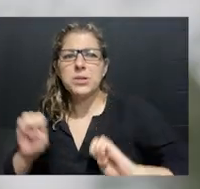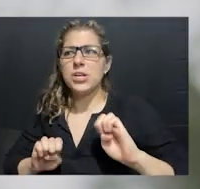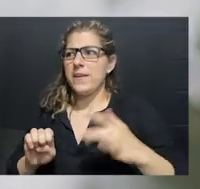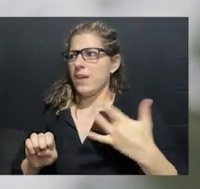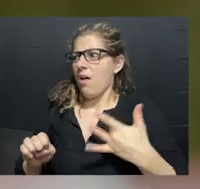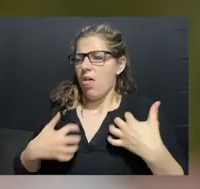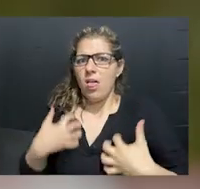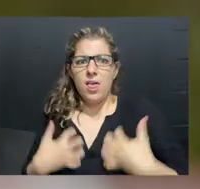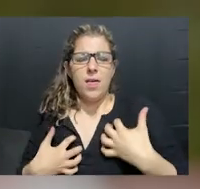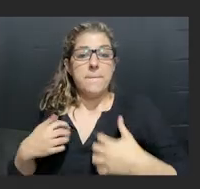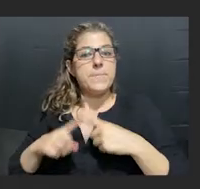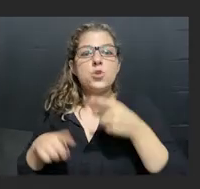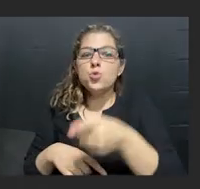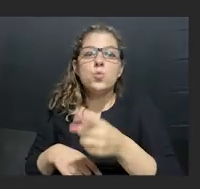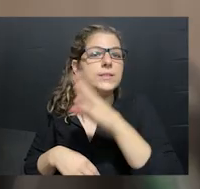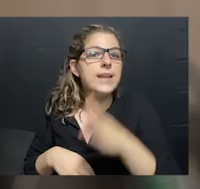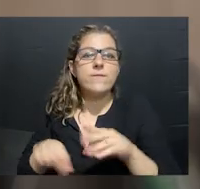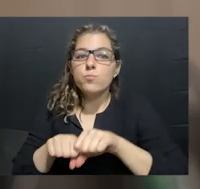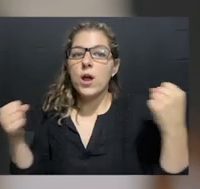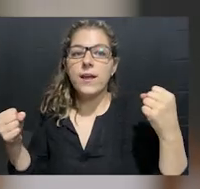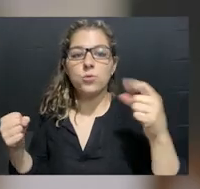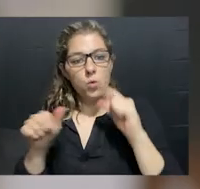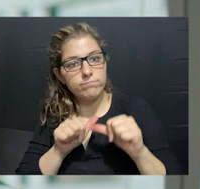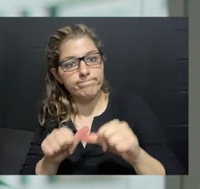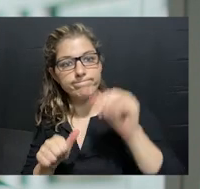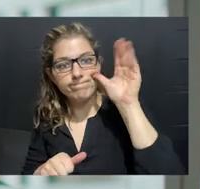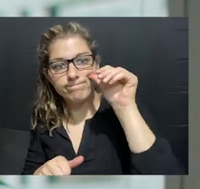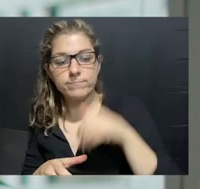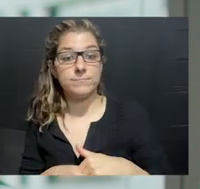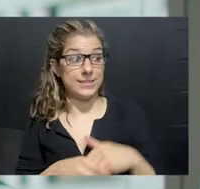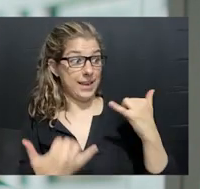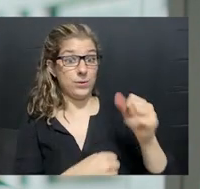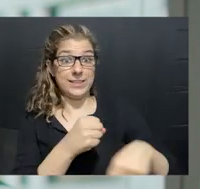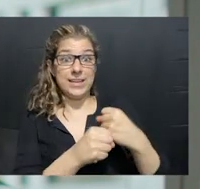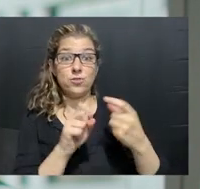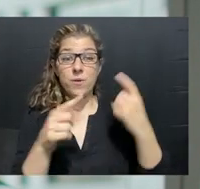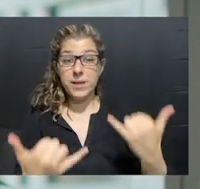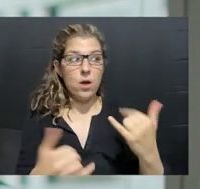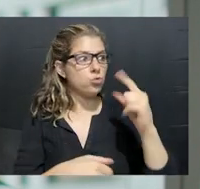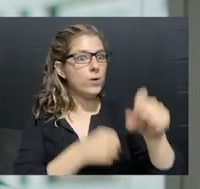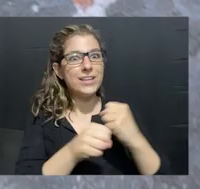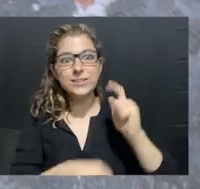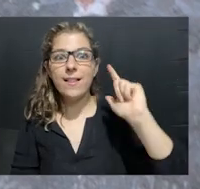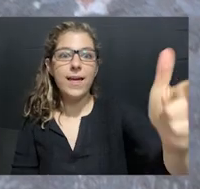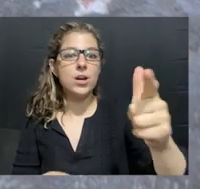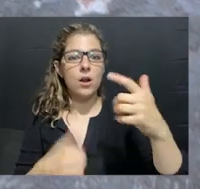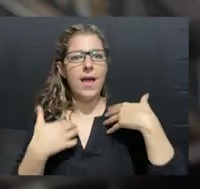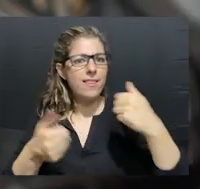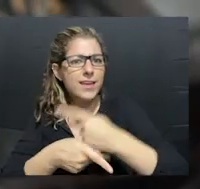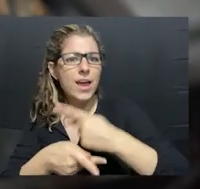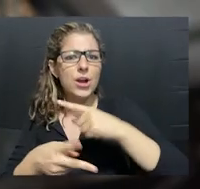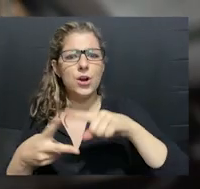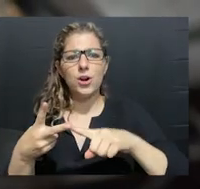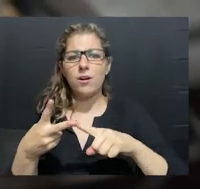breakage, but you will not break. Where we are 10 years from now, 20 years from now, on healthcare,